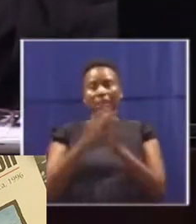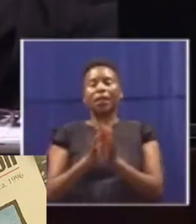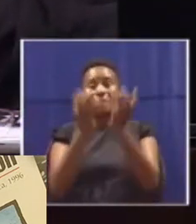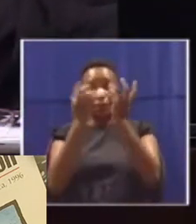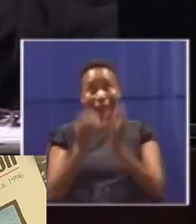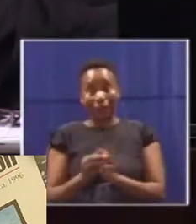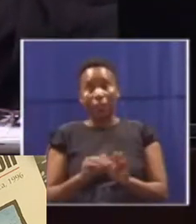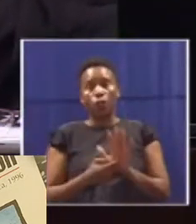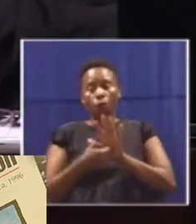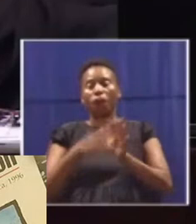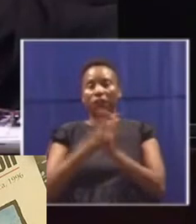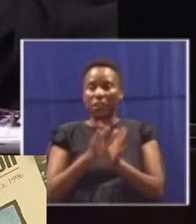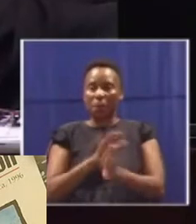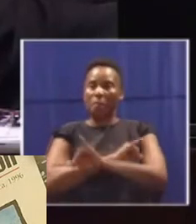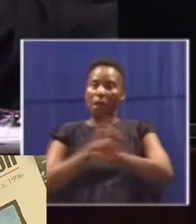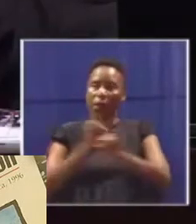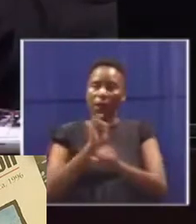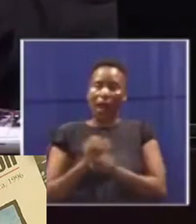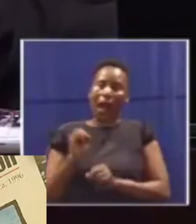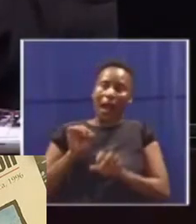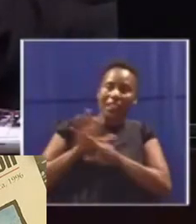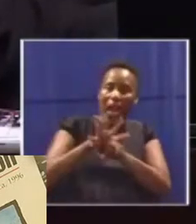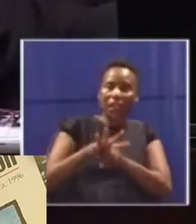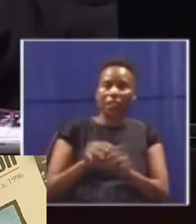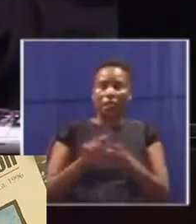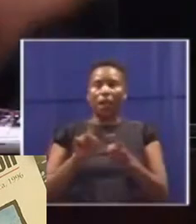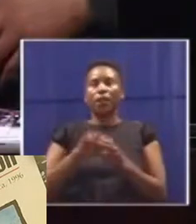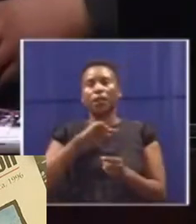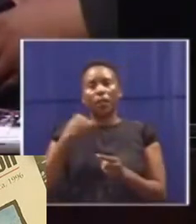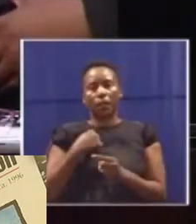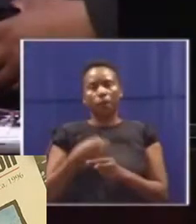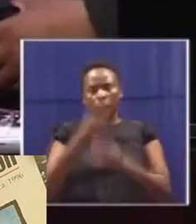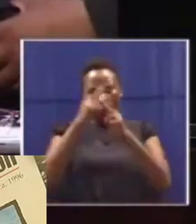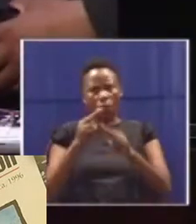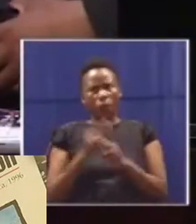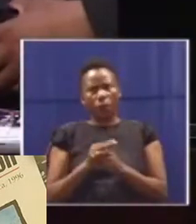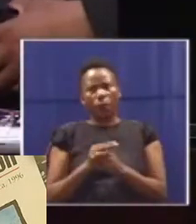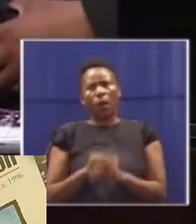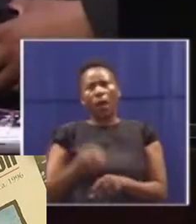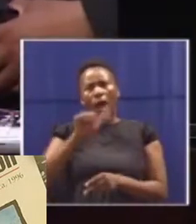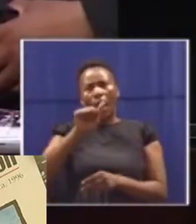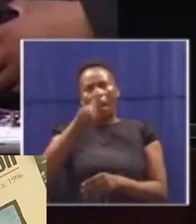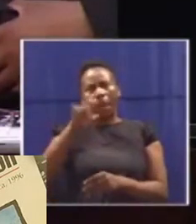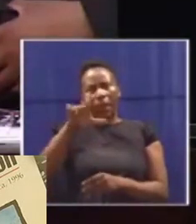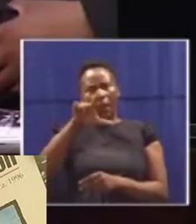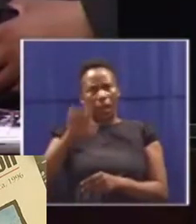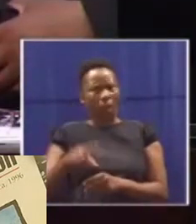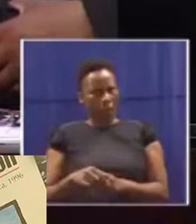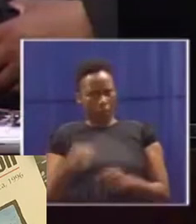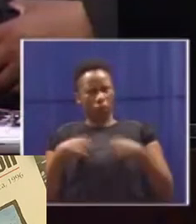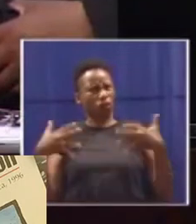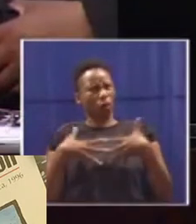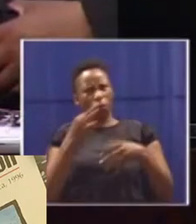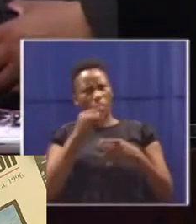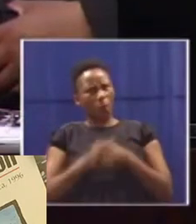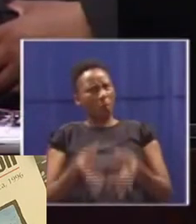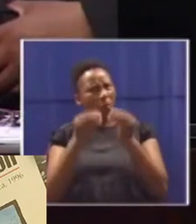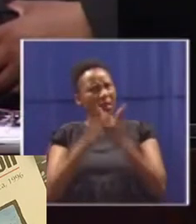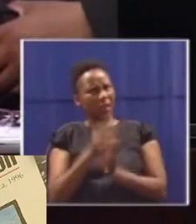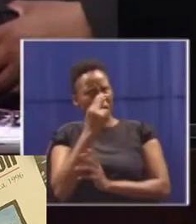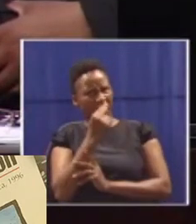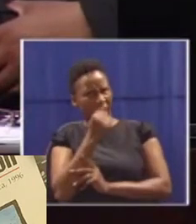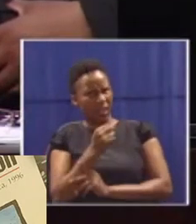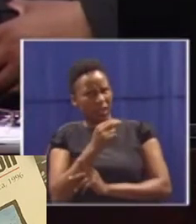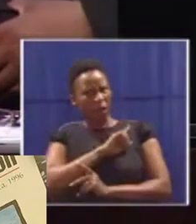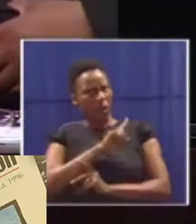brutal spike in attacks against women and children. Honorable April, I find it very amusing that you find this funny. Is this funny? Because it's